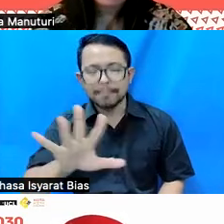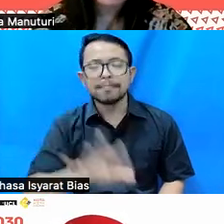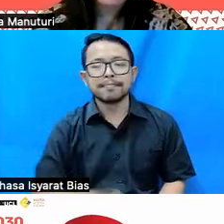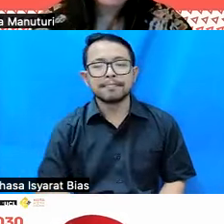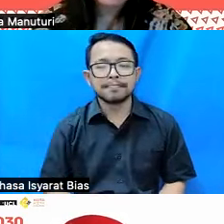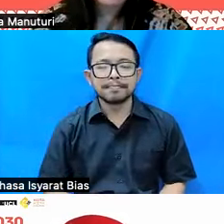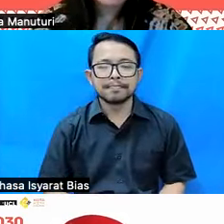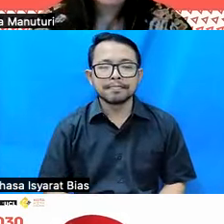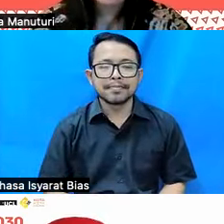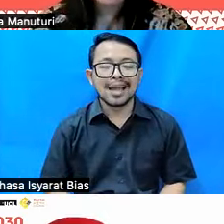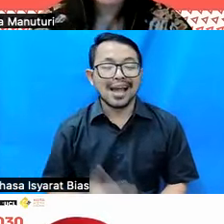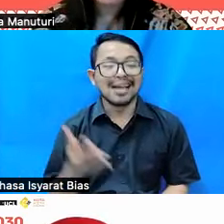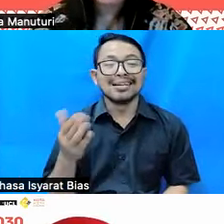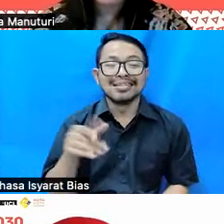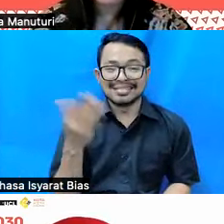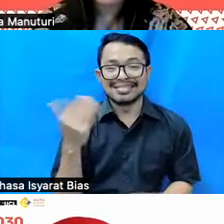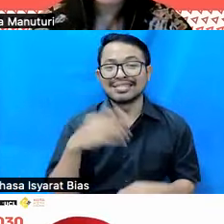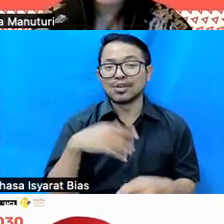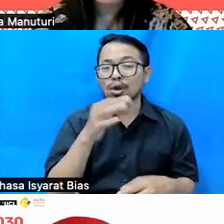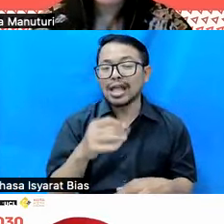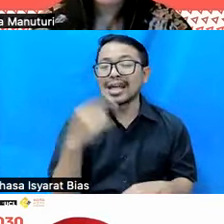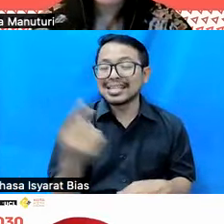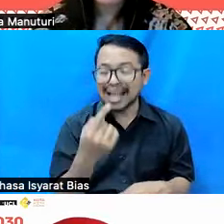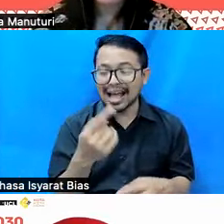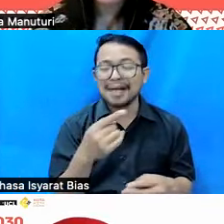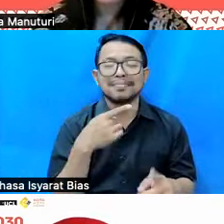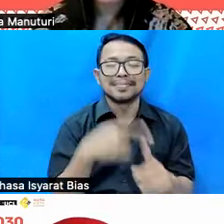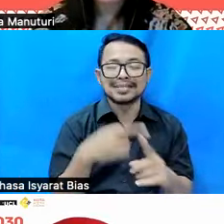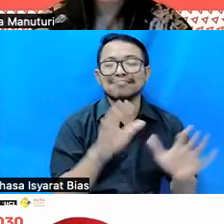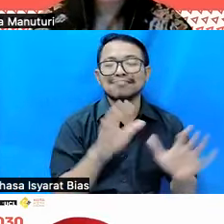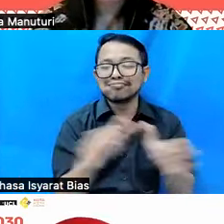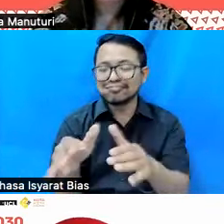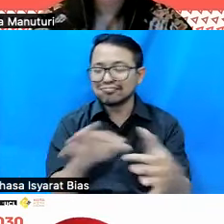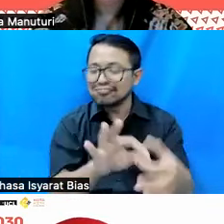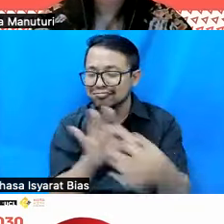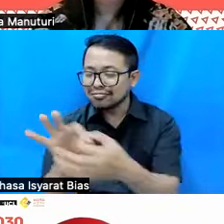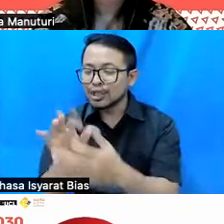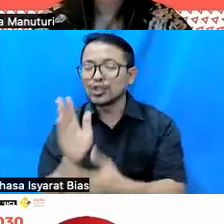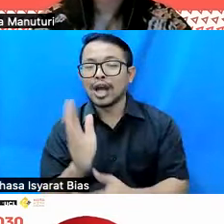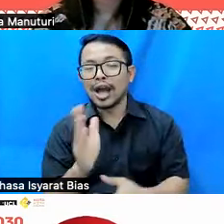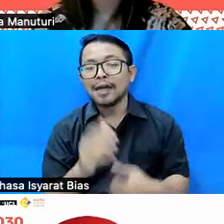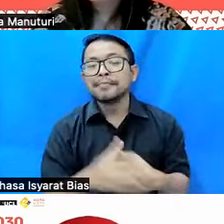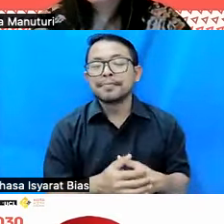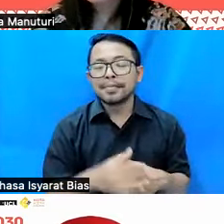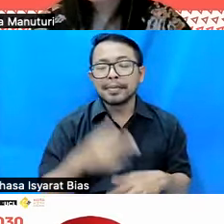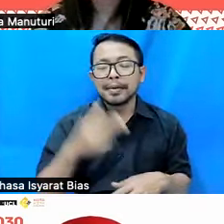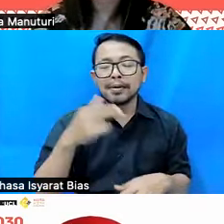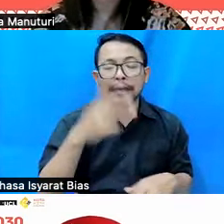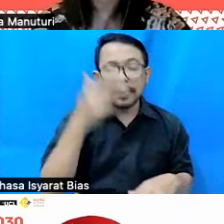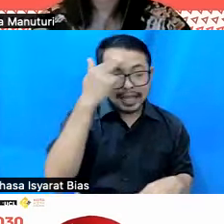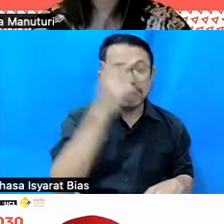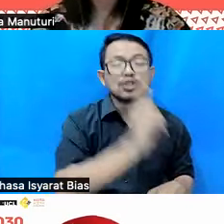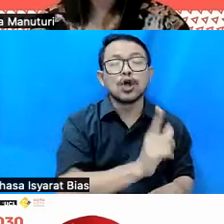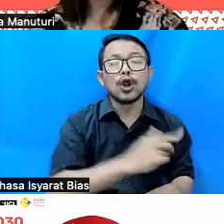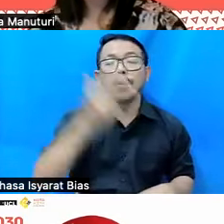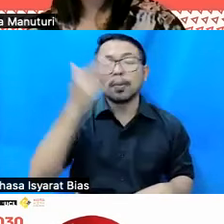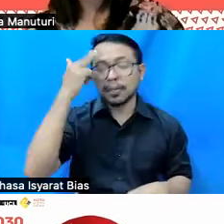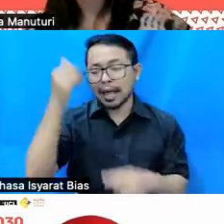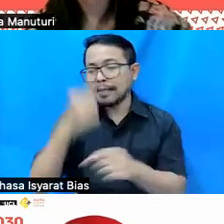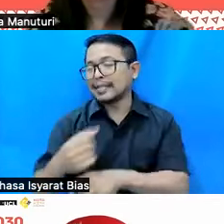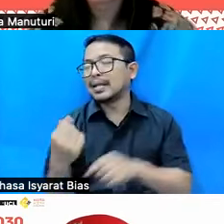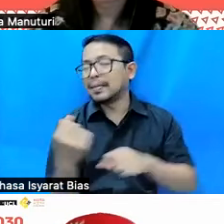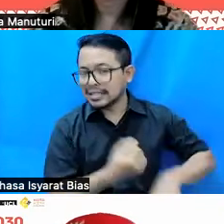and advancements of human rights in Indonesia for 2021 to 2025. So the Kota Kita, with all of its